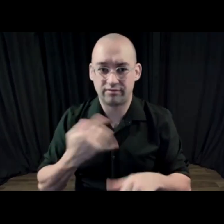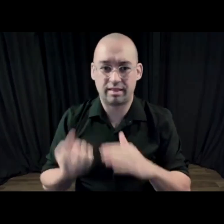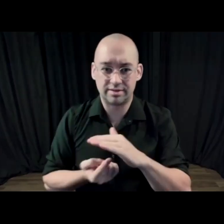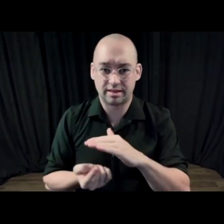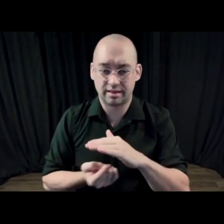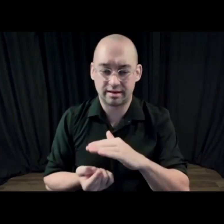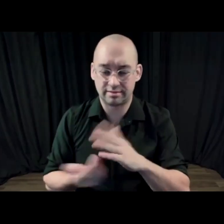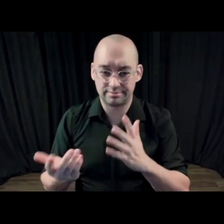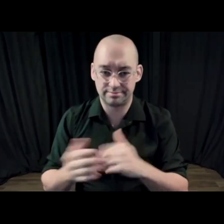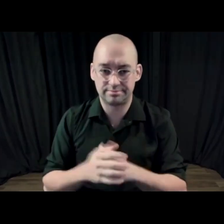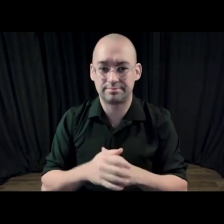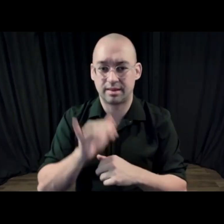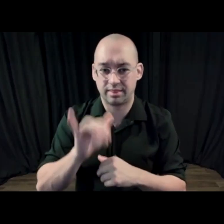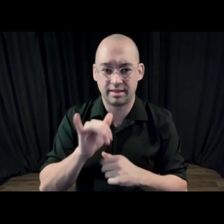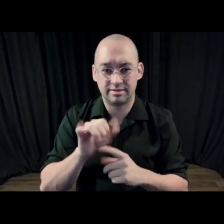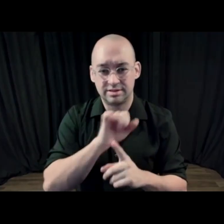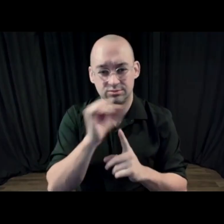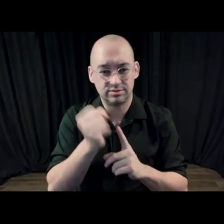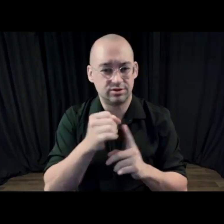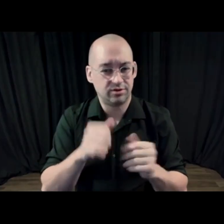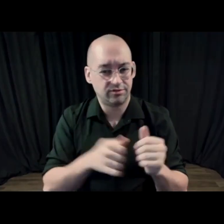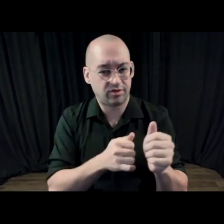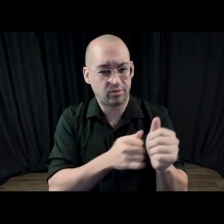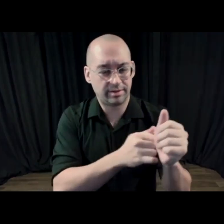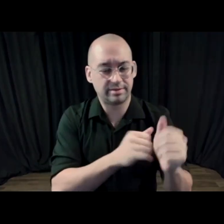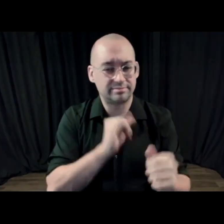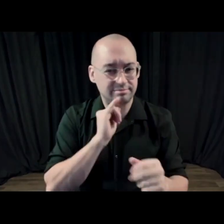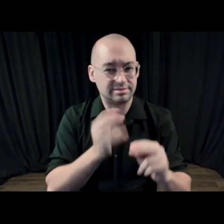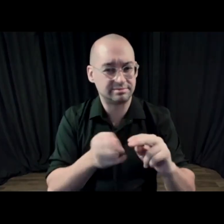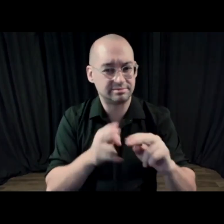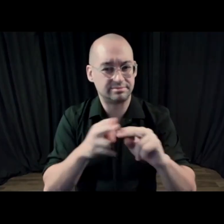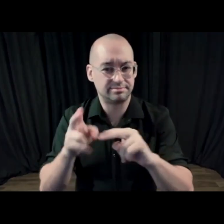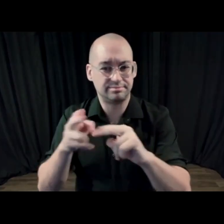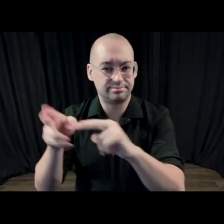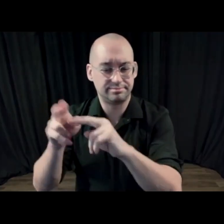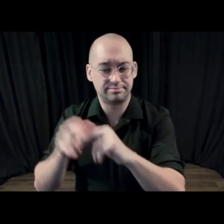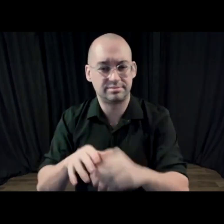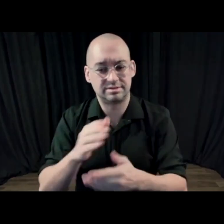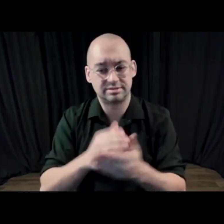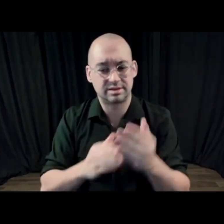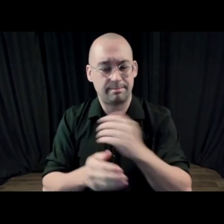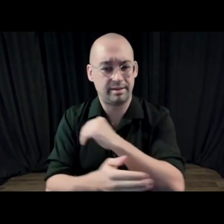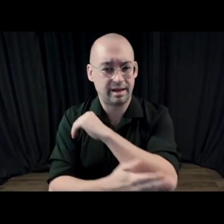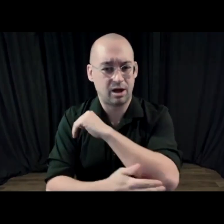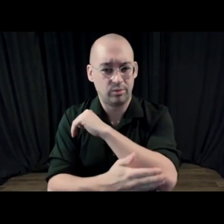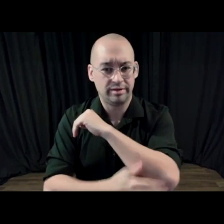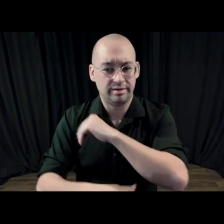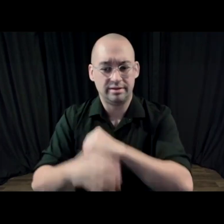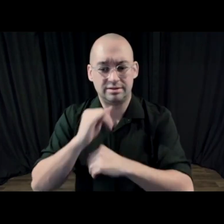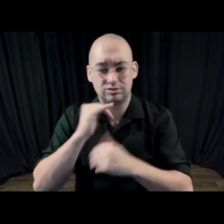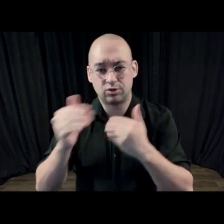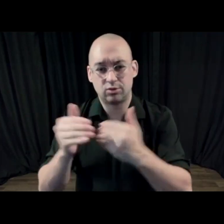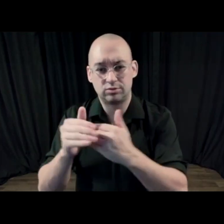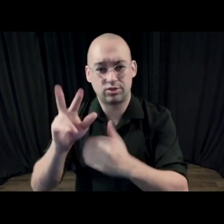that, is definitely on the rise. And in some counties in our state, it's bumping up closer to 30%